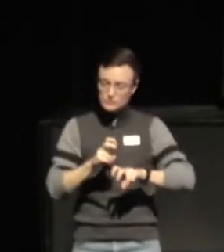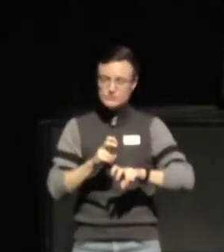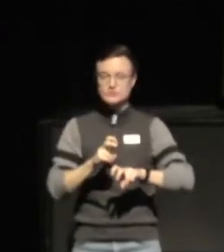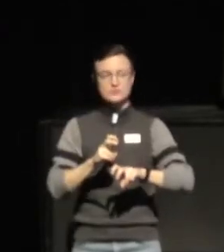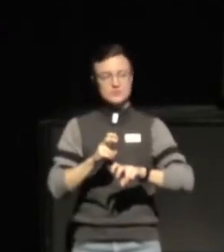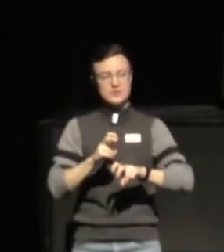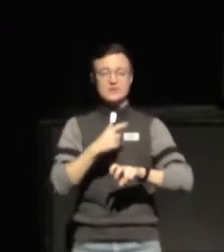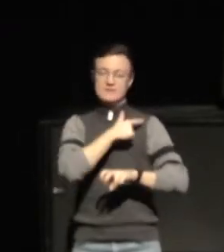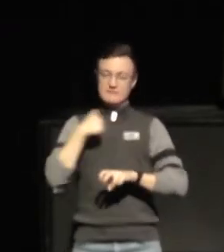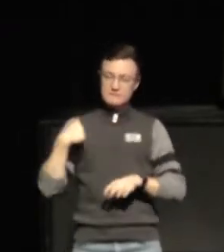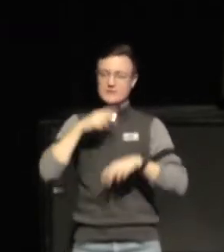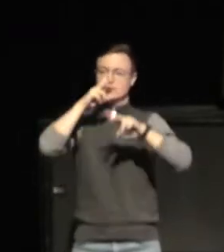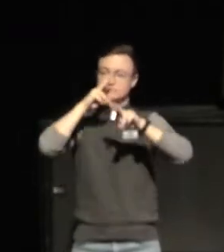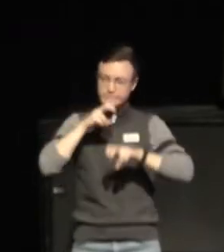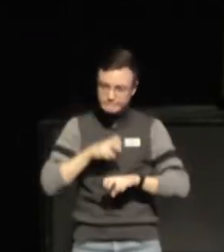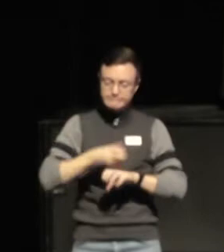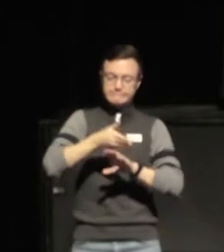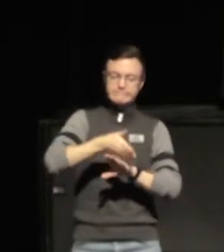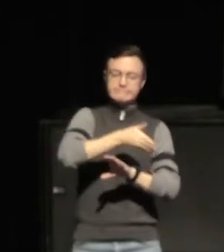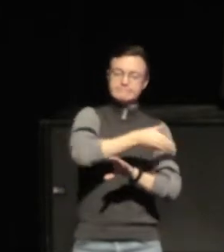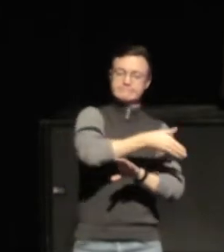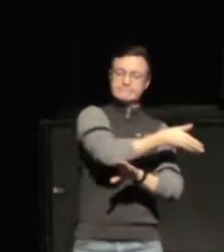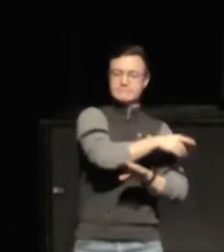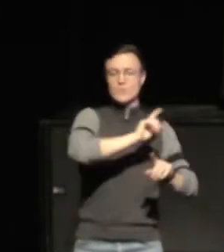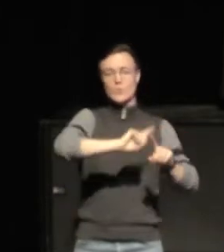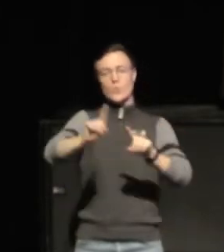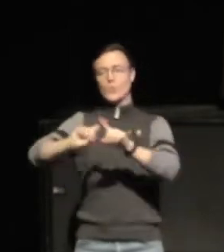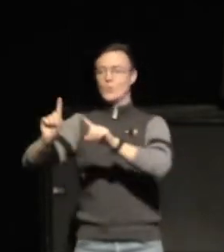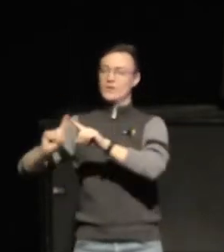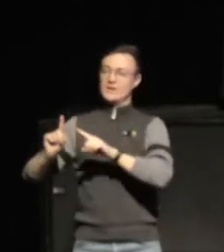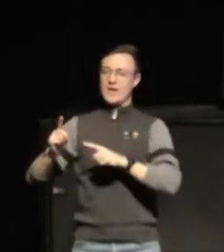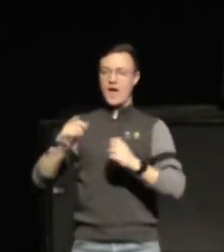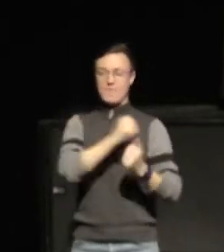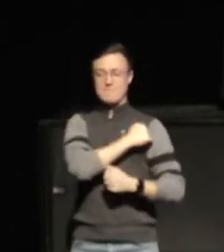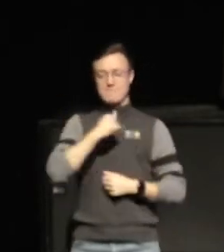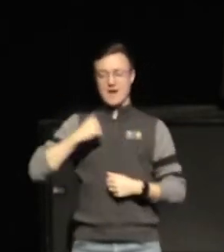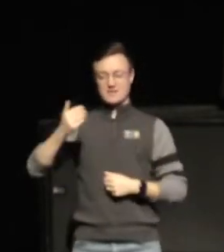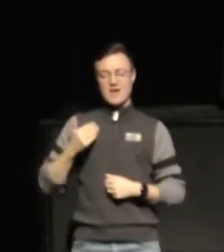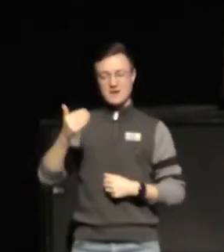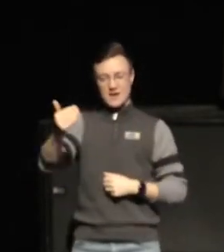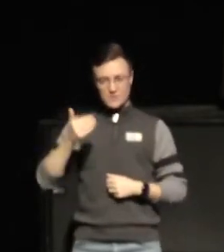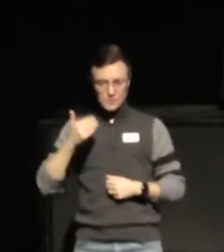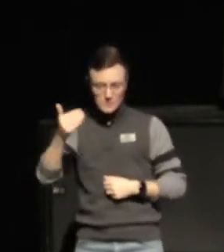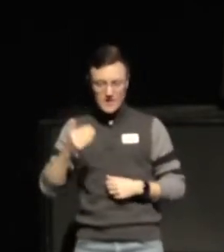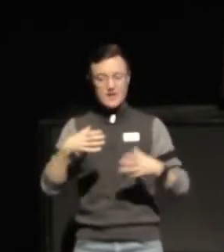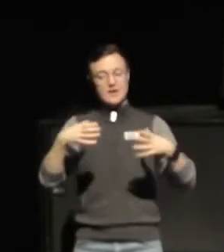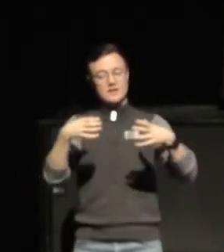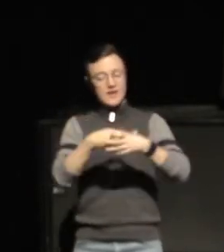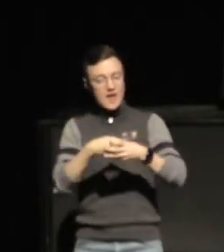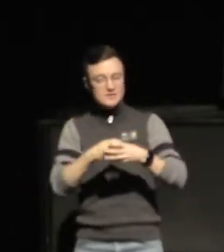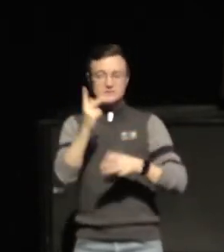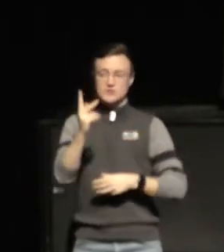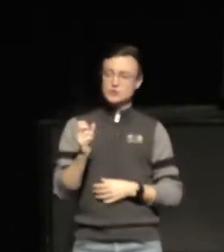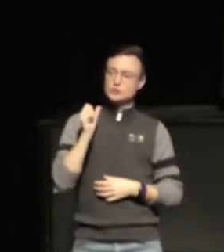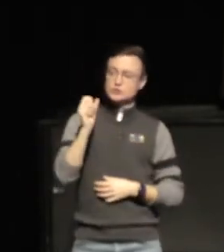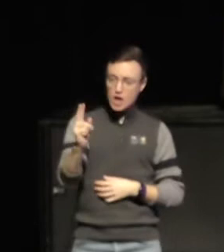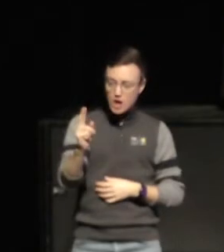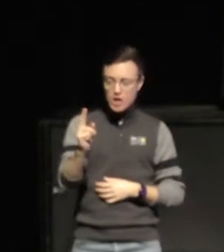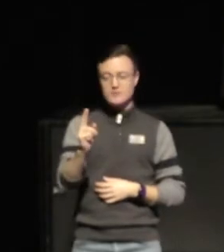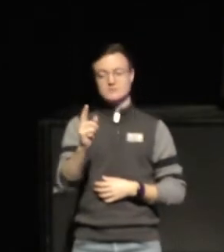from different types of identities, class, gender, location.